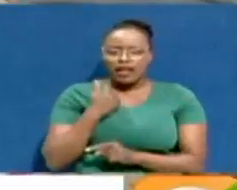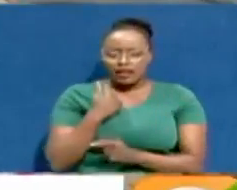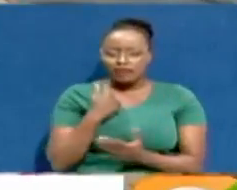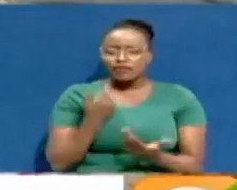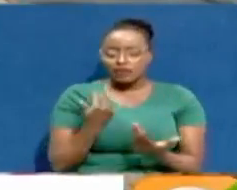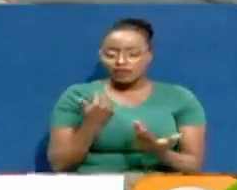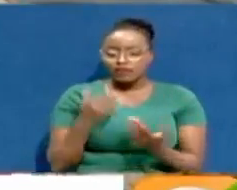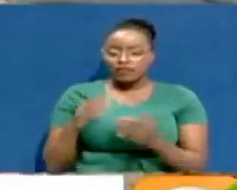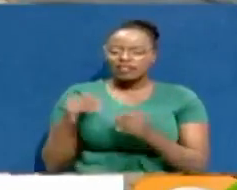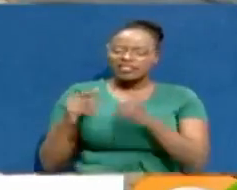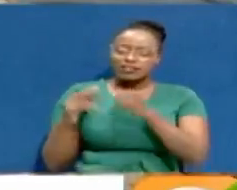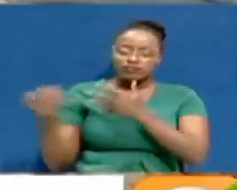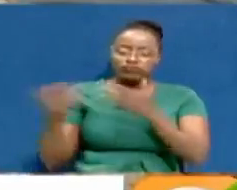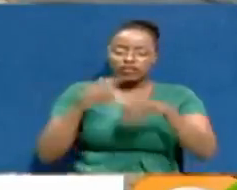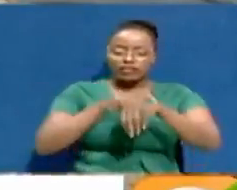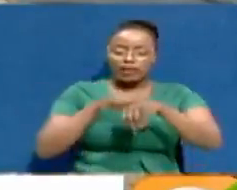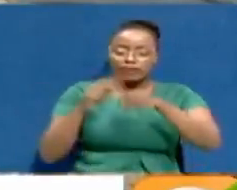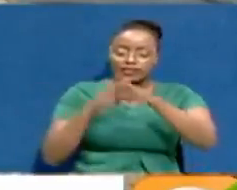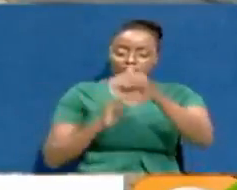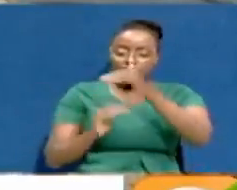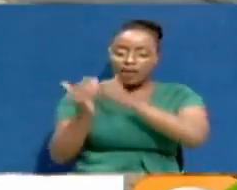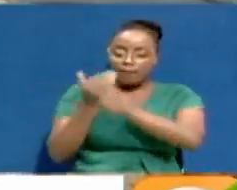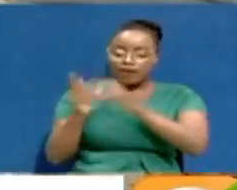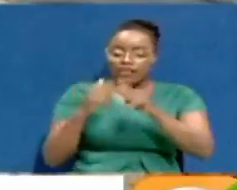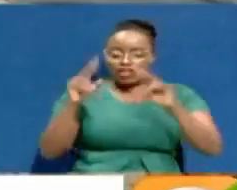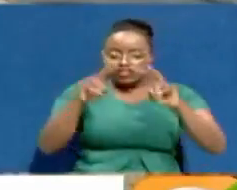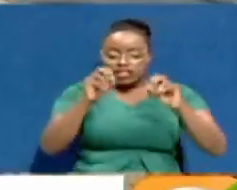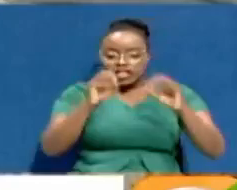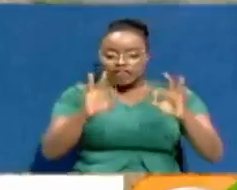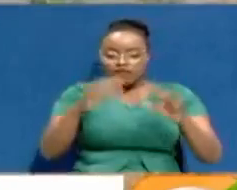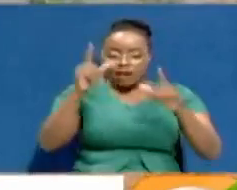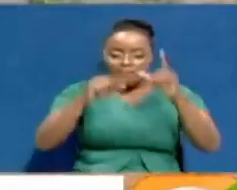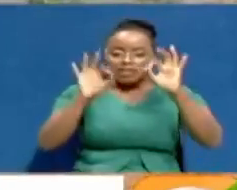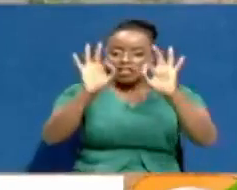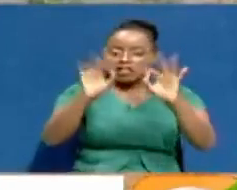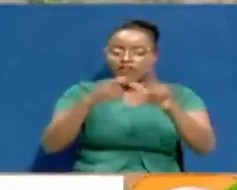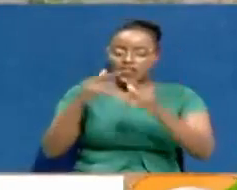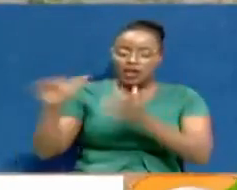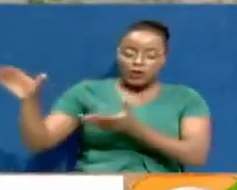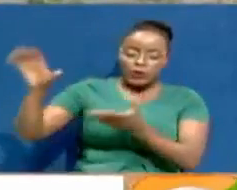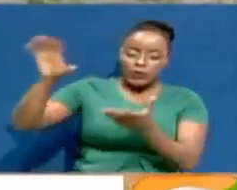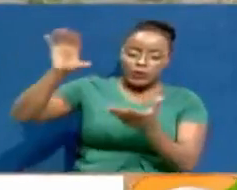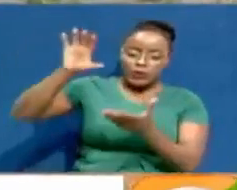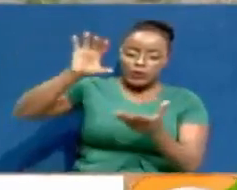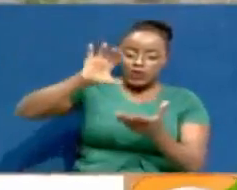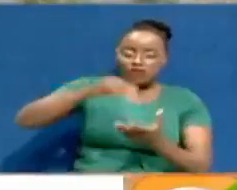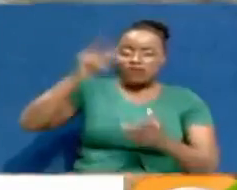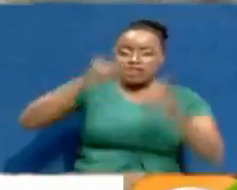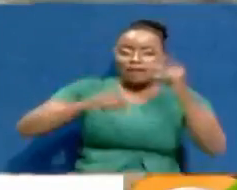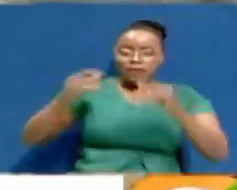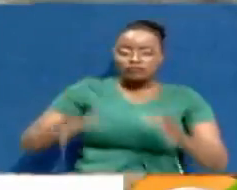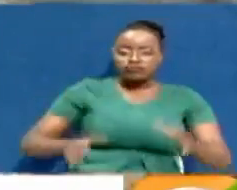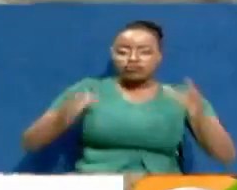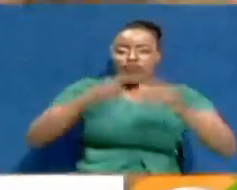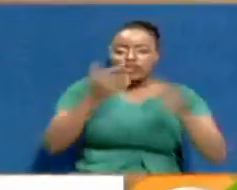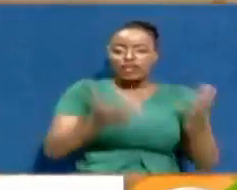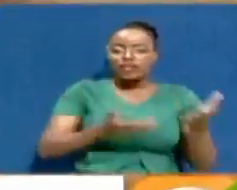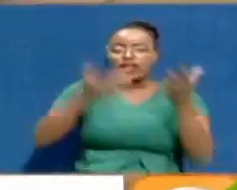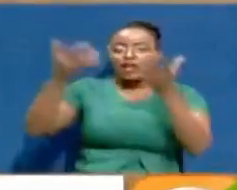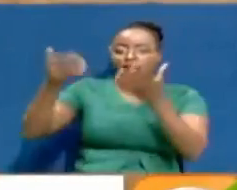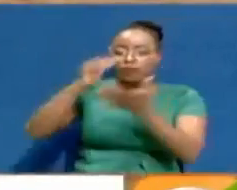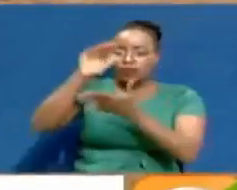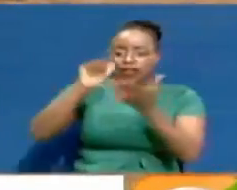The vehicle comes at 7 a.m. They check if the milk is fresh. We pour it into the milk can and they take it to the